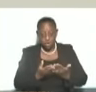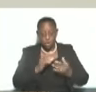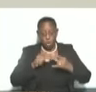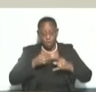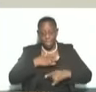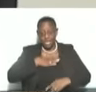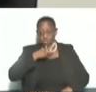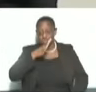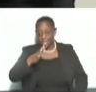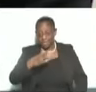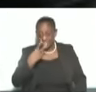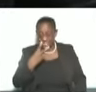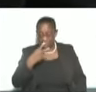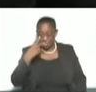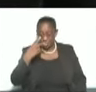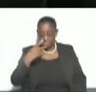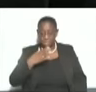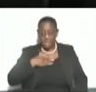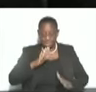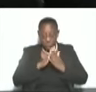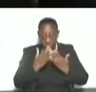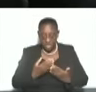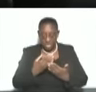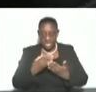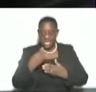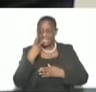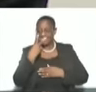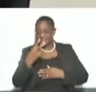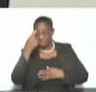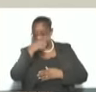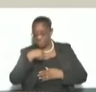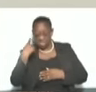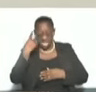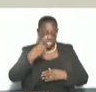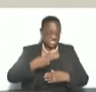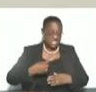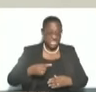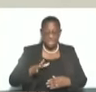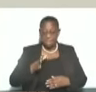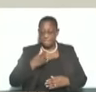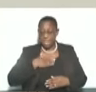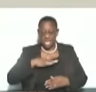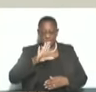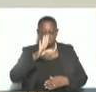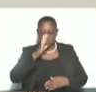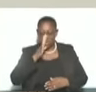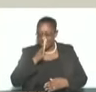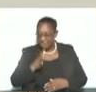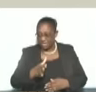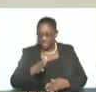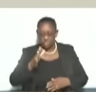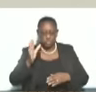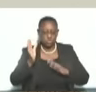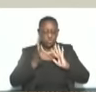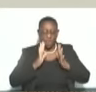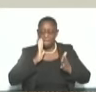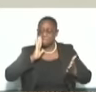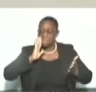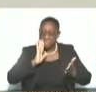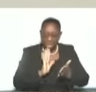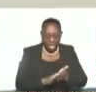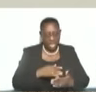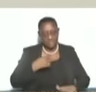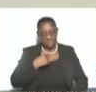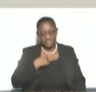grandmother saw the book and she saw my face on the book, she talked to me so bad.